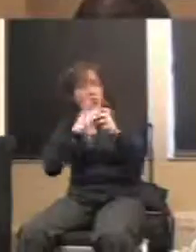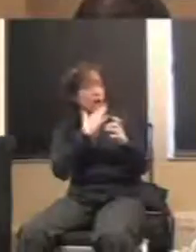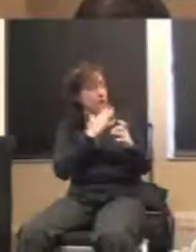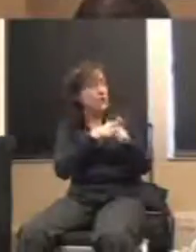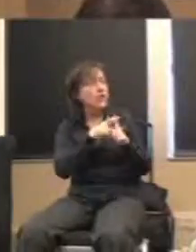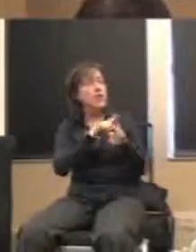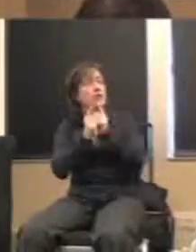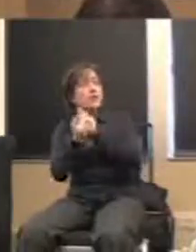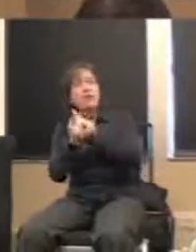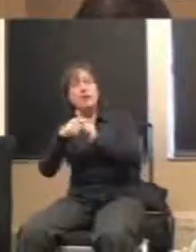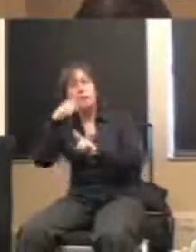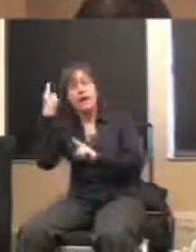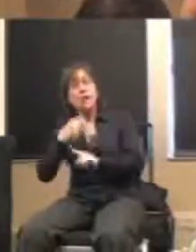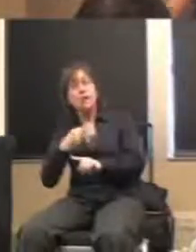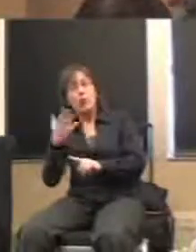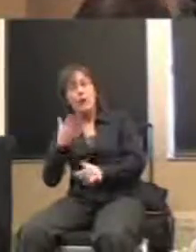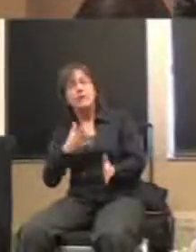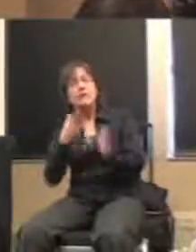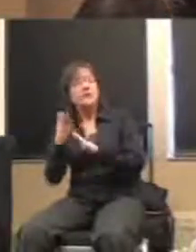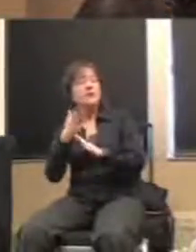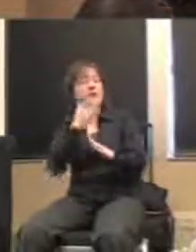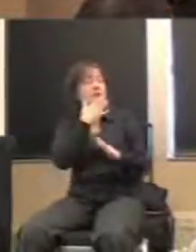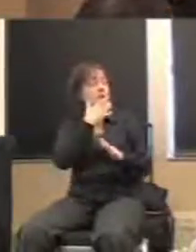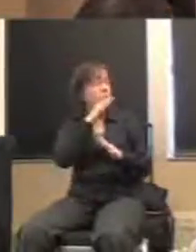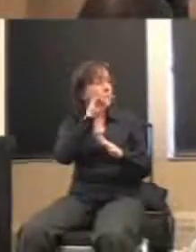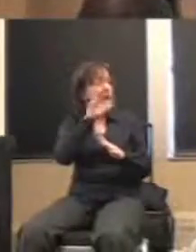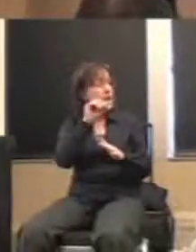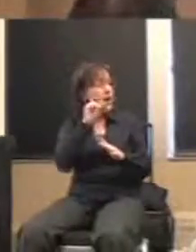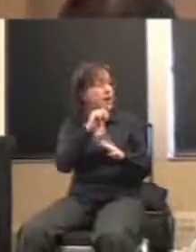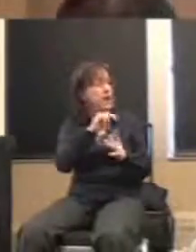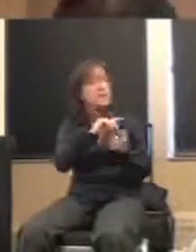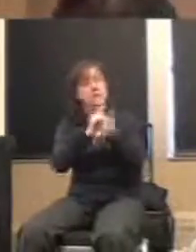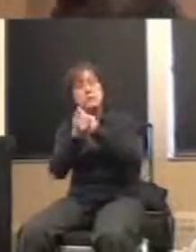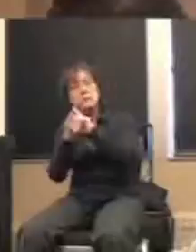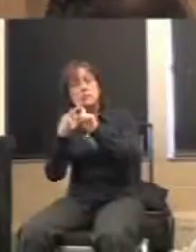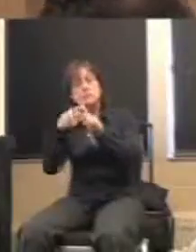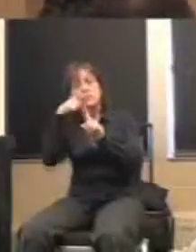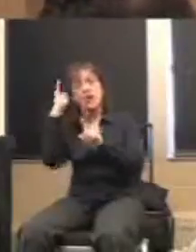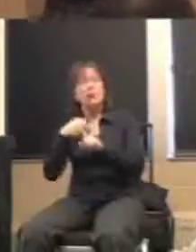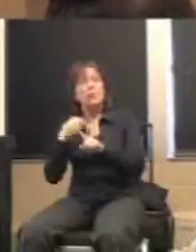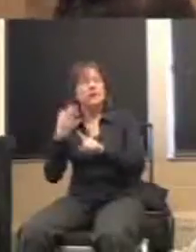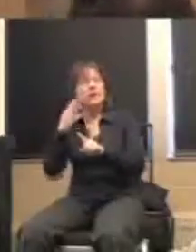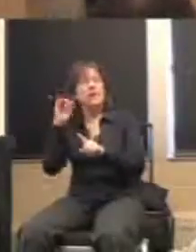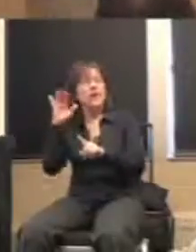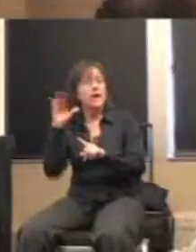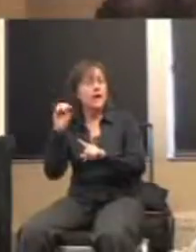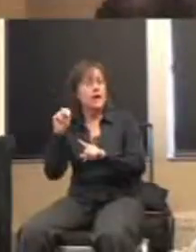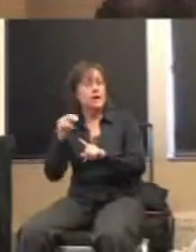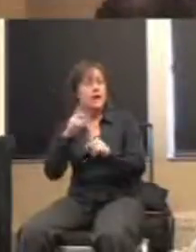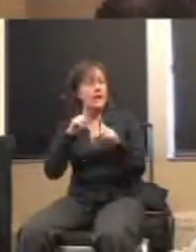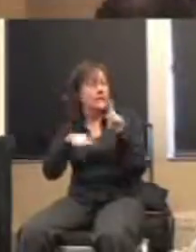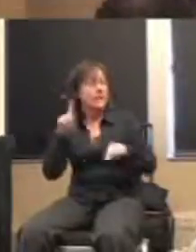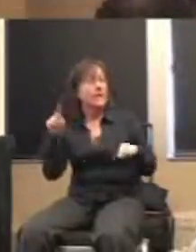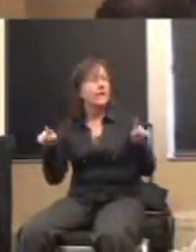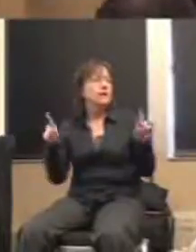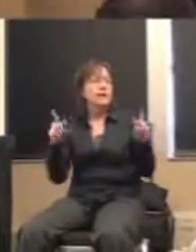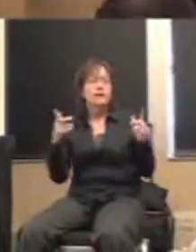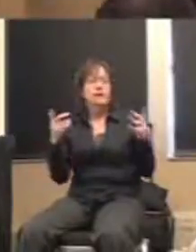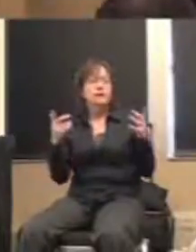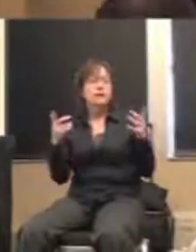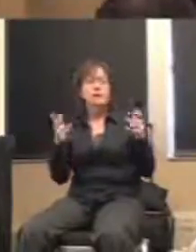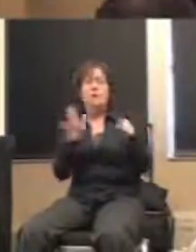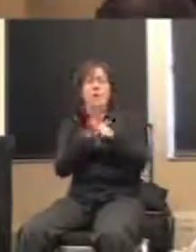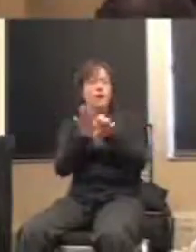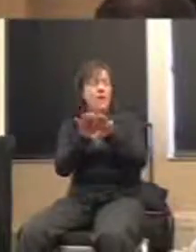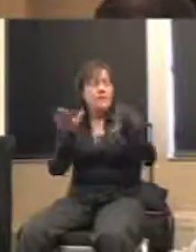white photos, then you move to color icons, then you move to black and white icons. So there's a whole